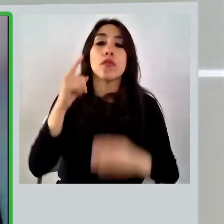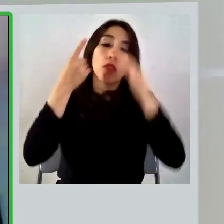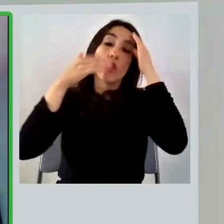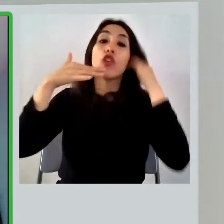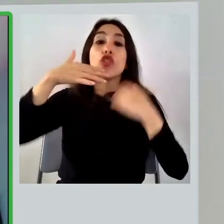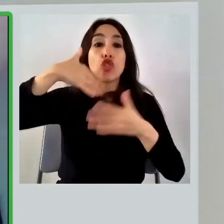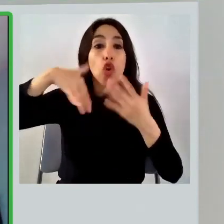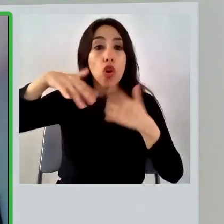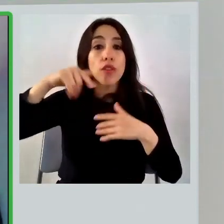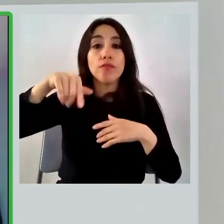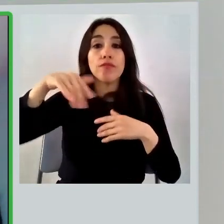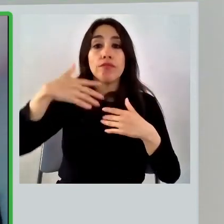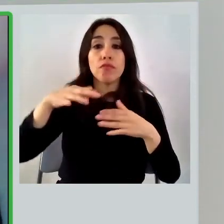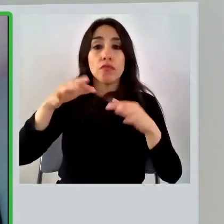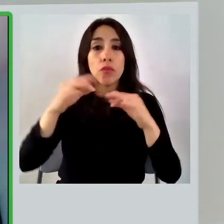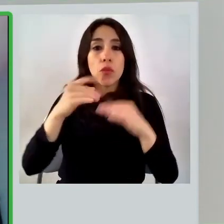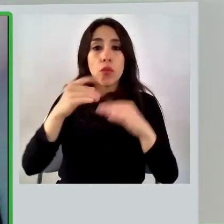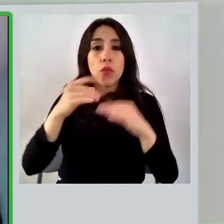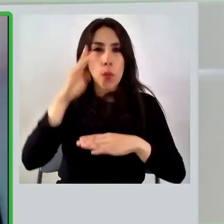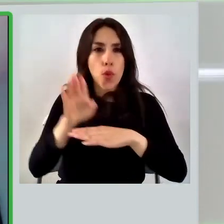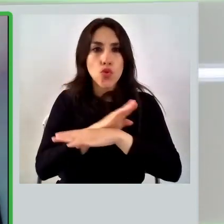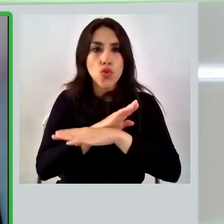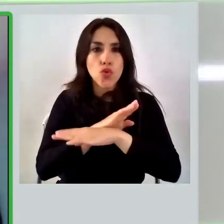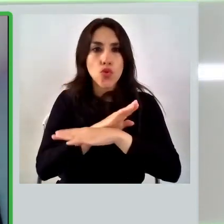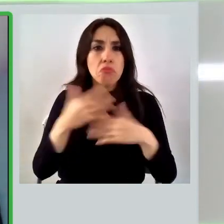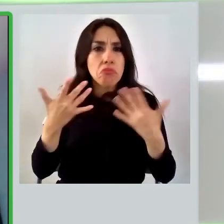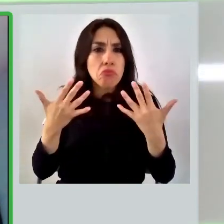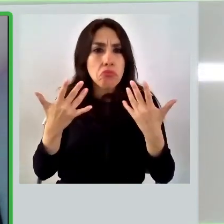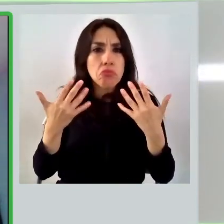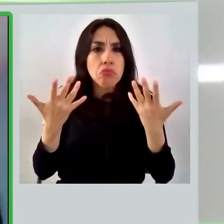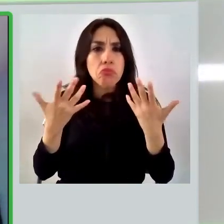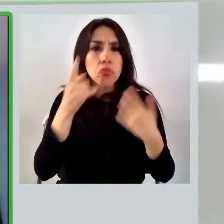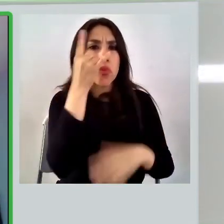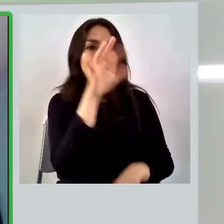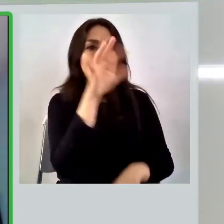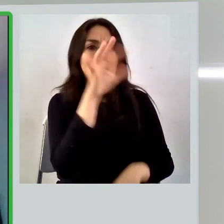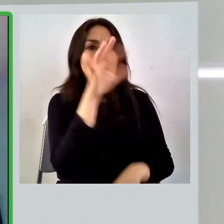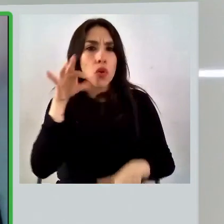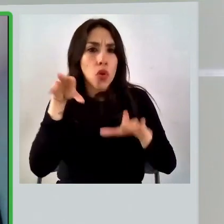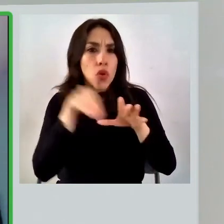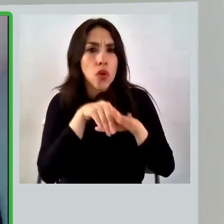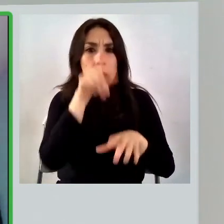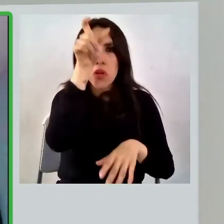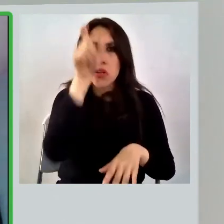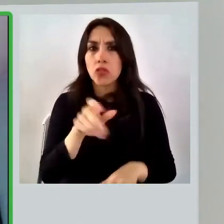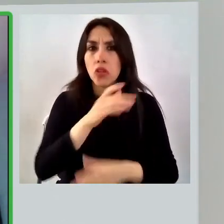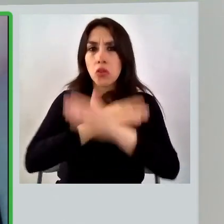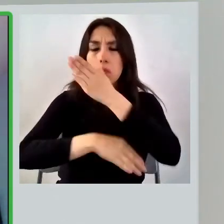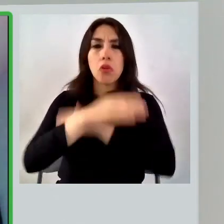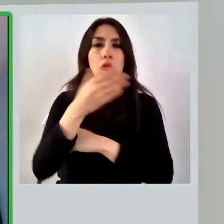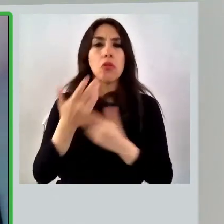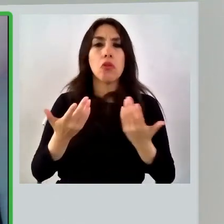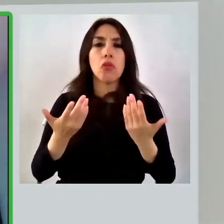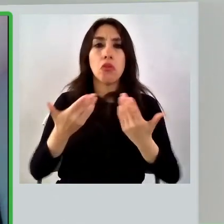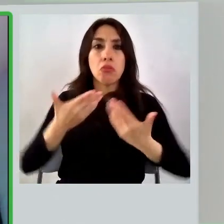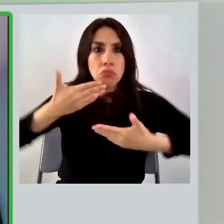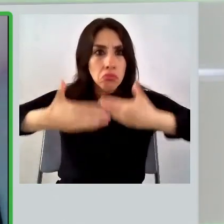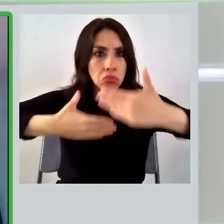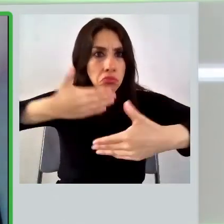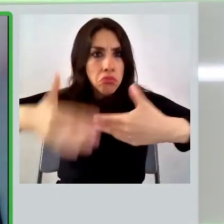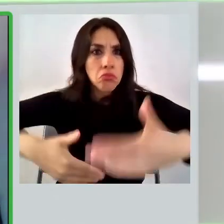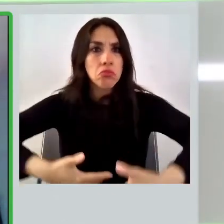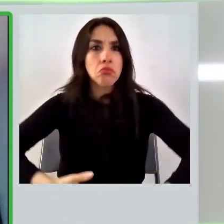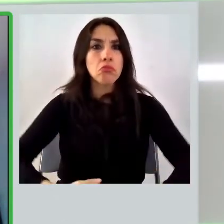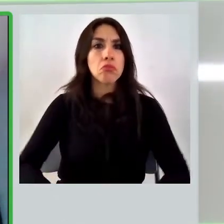be recruiting, hiring, advancing persons with disabilities. I am on the board of directors for APD, and I sit on